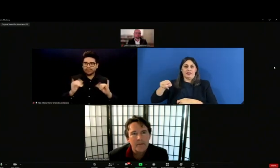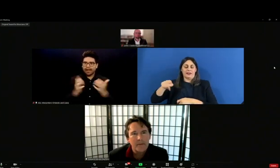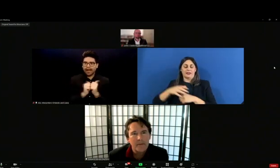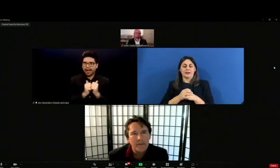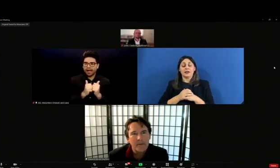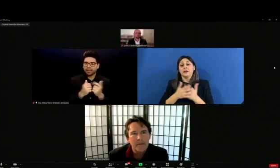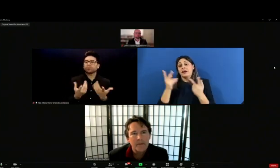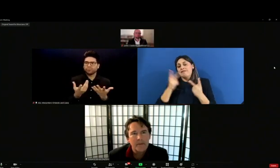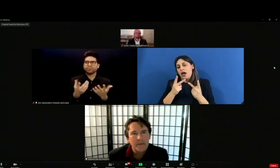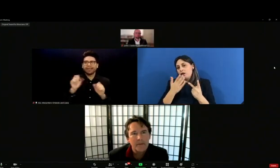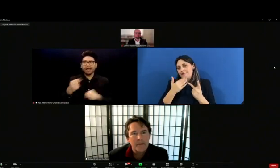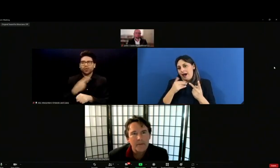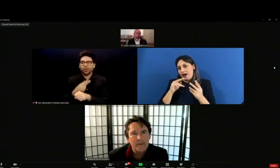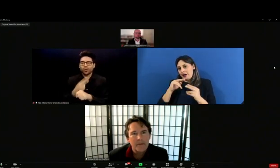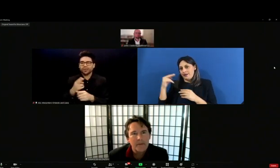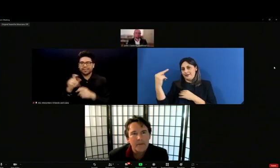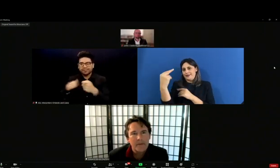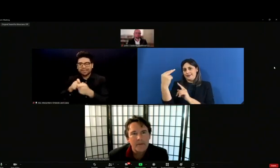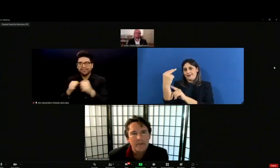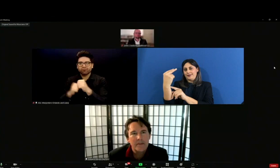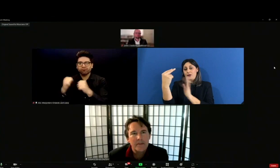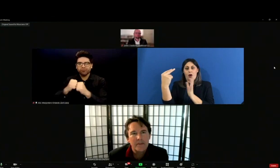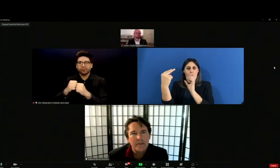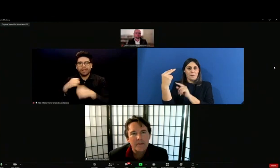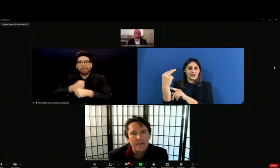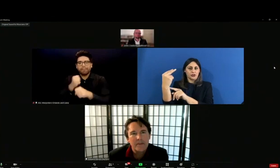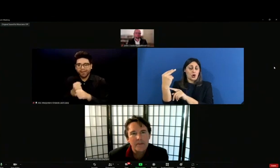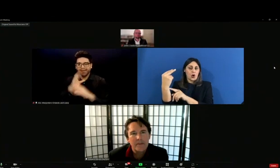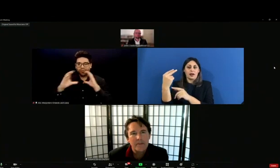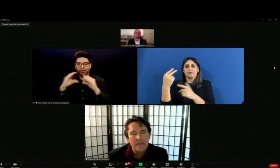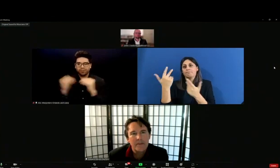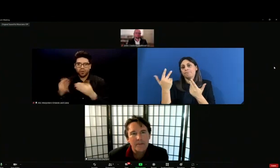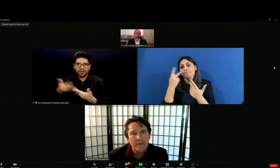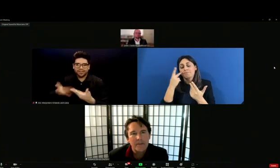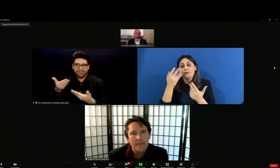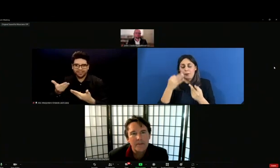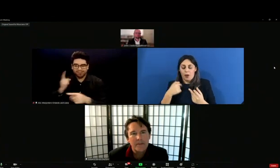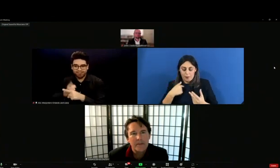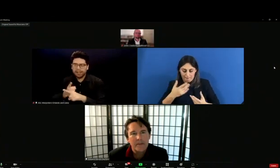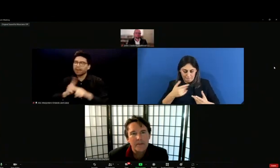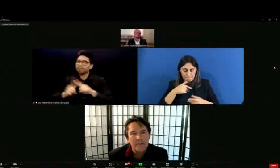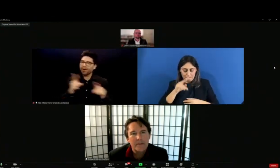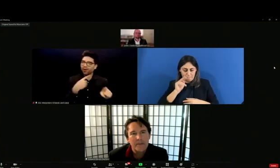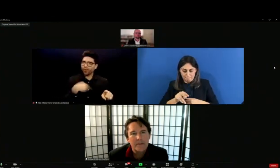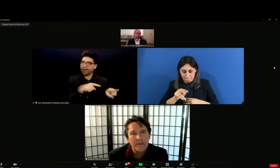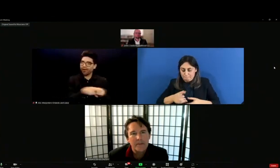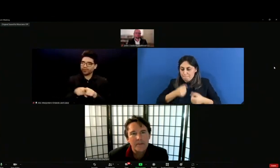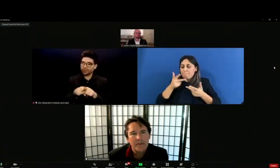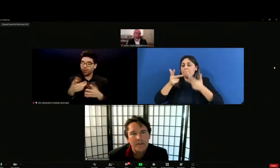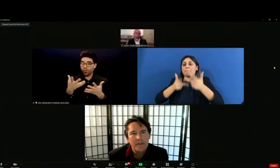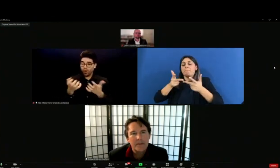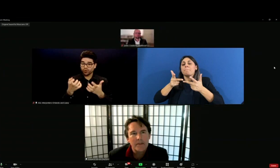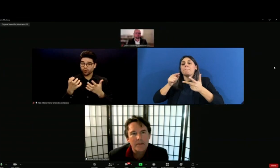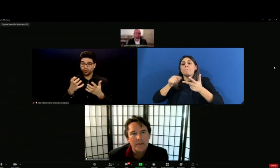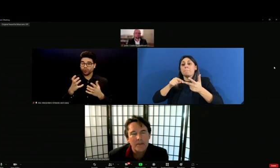them. However, it is true that we are missing the other side of the story, which is the comprehension, seeing on whether these structures used